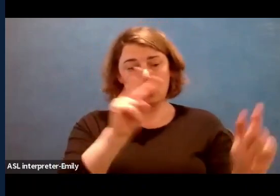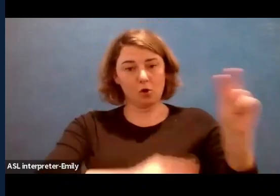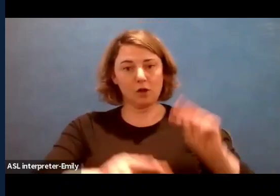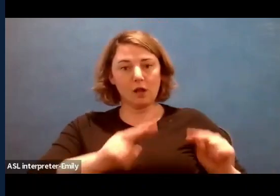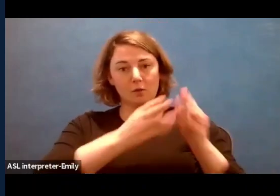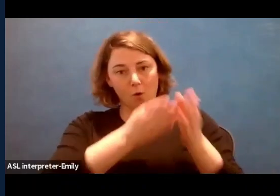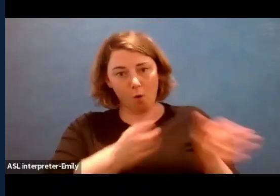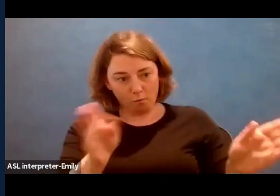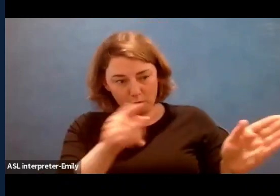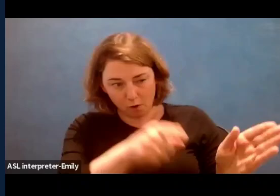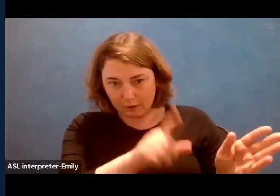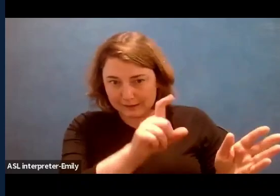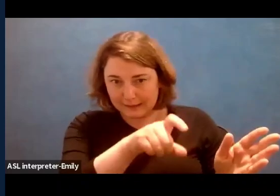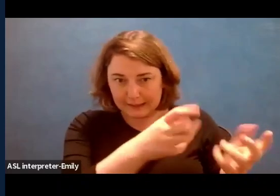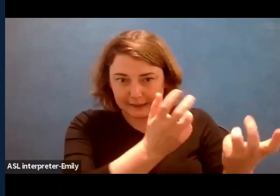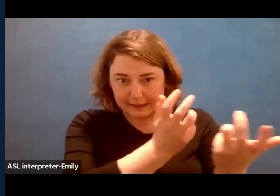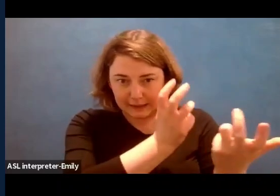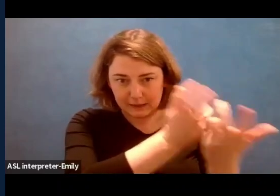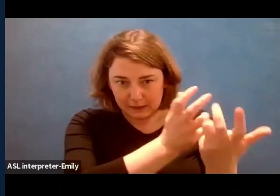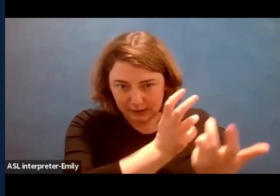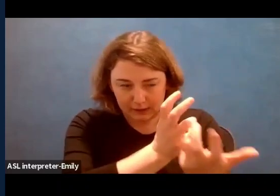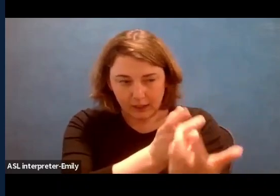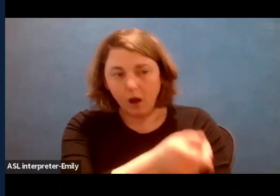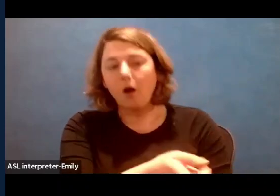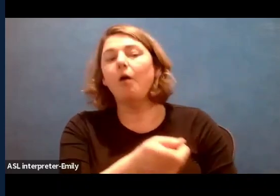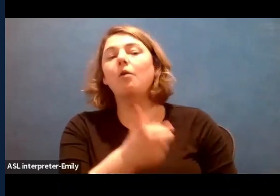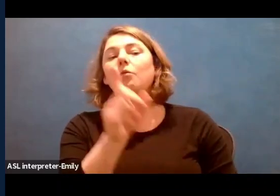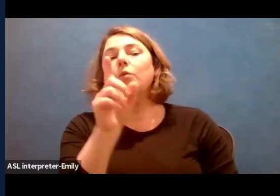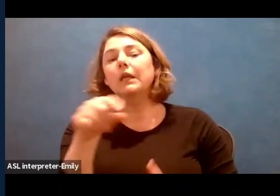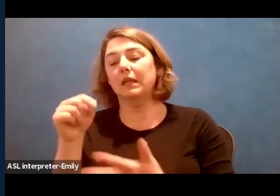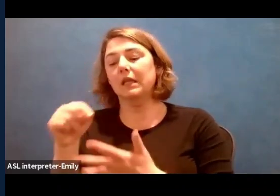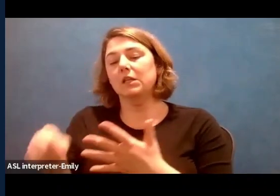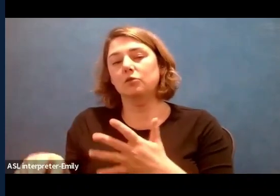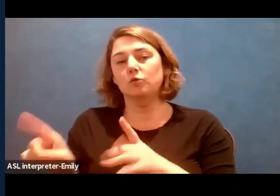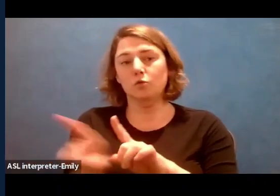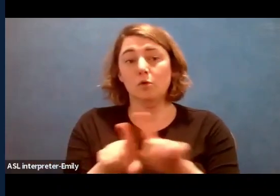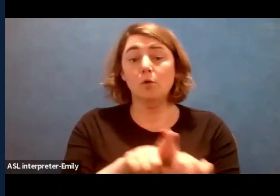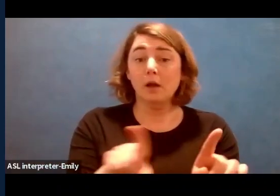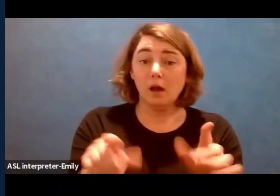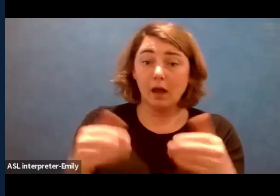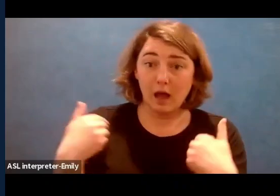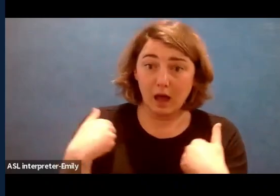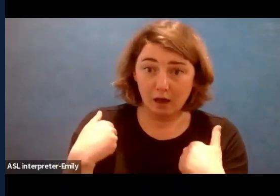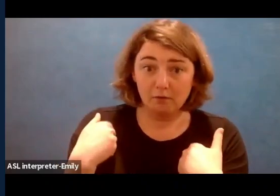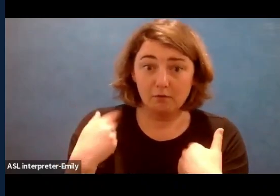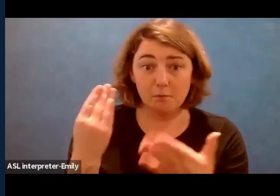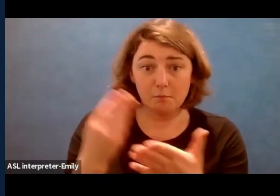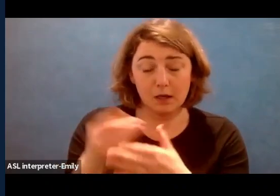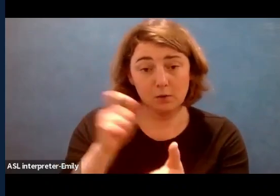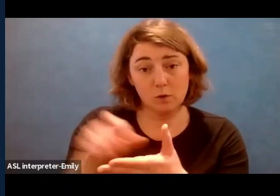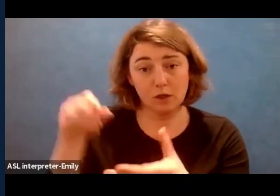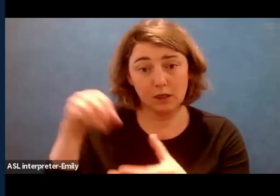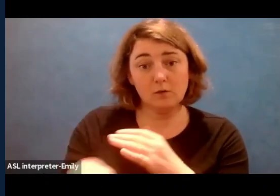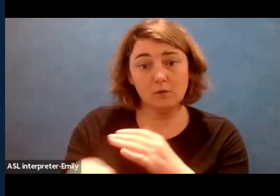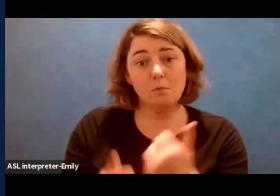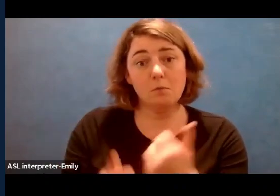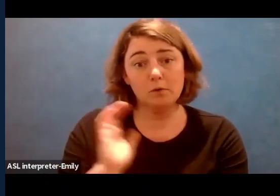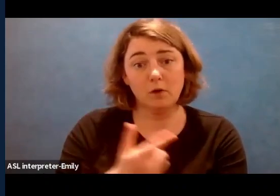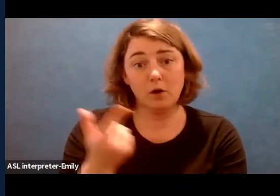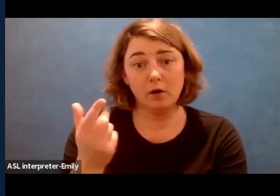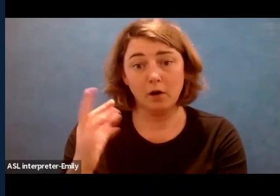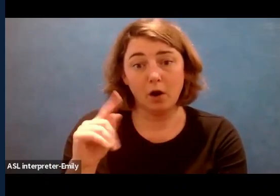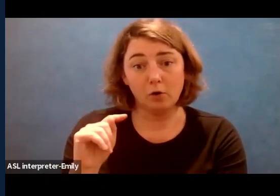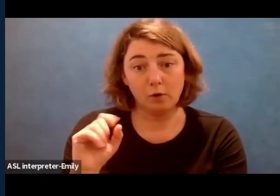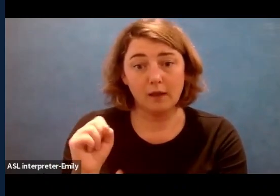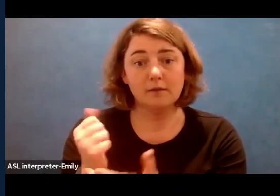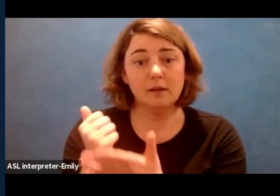overall aging in place needs, and there is something that is needed. We have written money into most of our grants to help